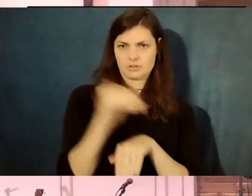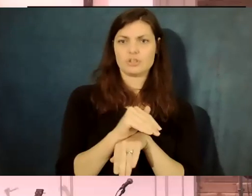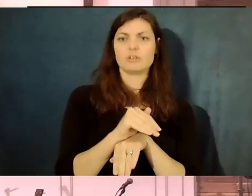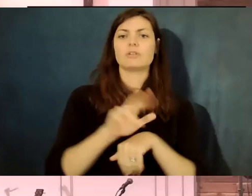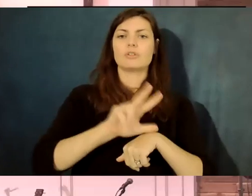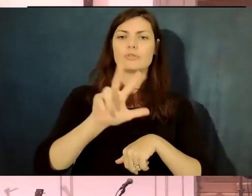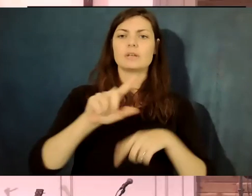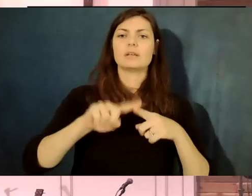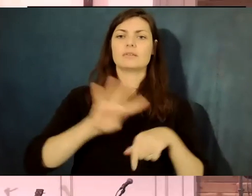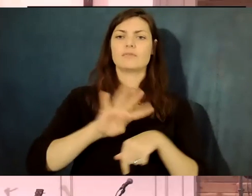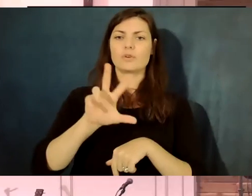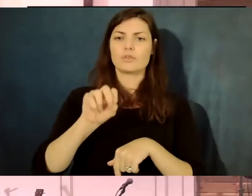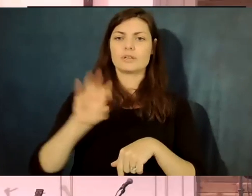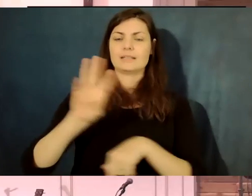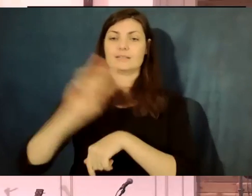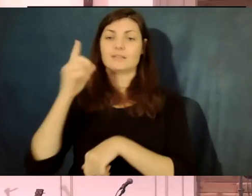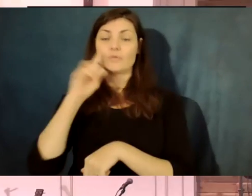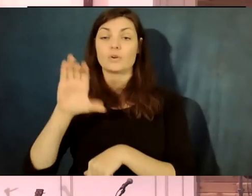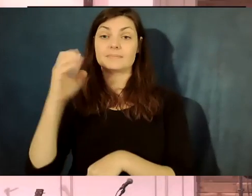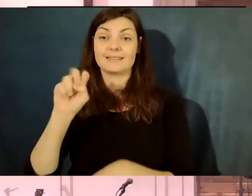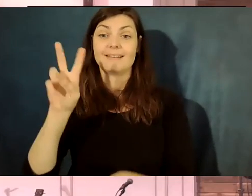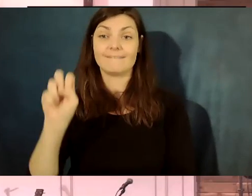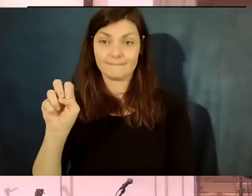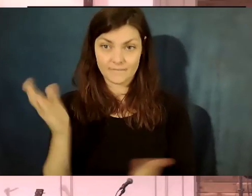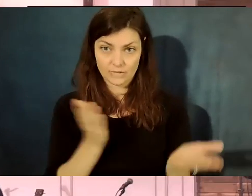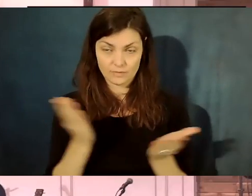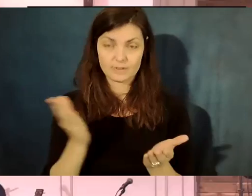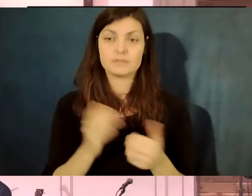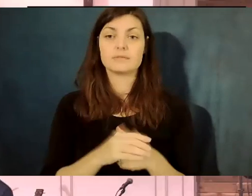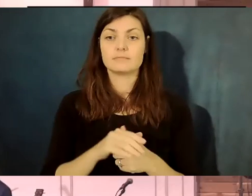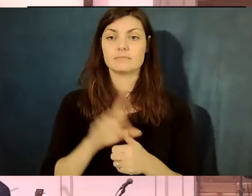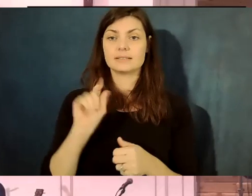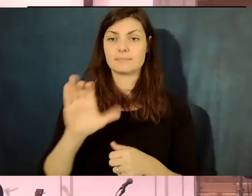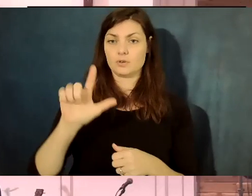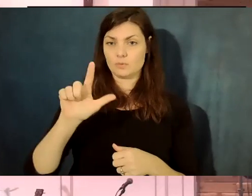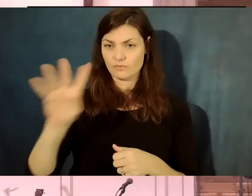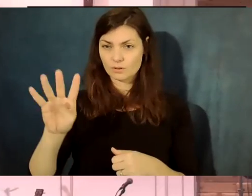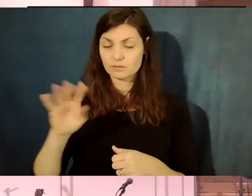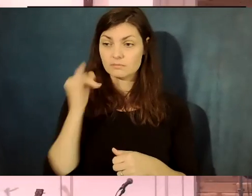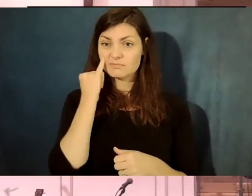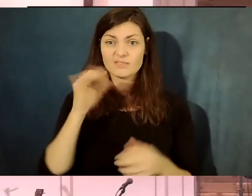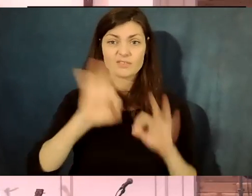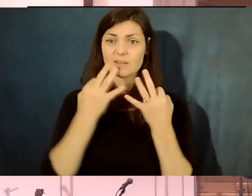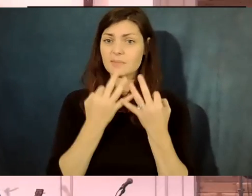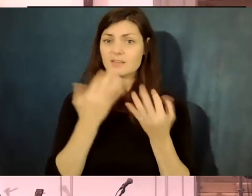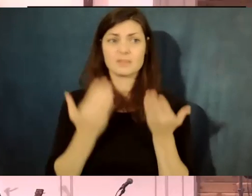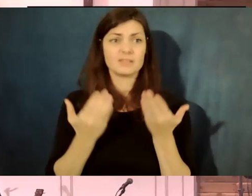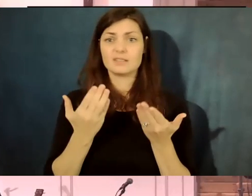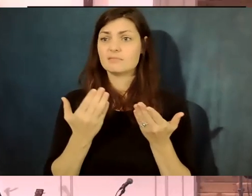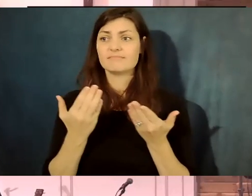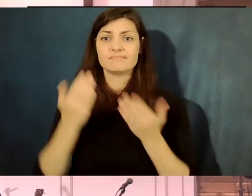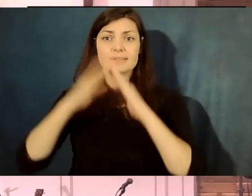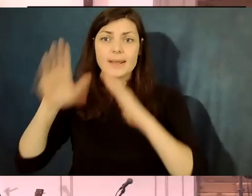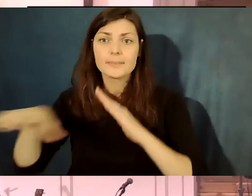and 6. Invite somebody to come. Bring your family, your unsaved neighbors, coworkers. We would